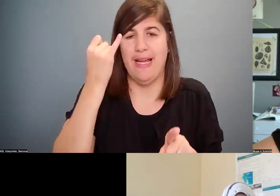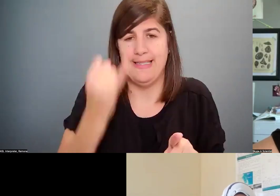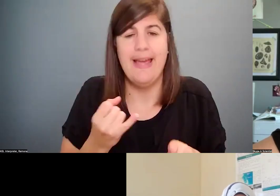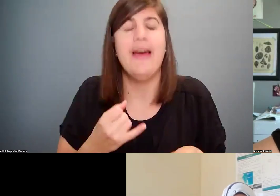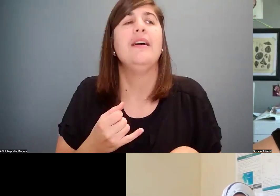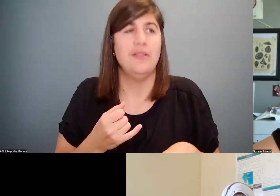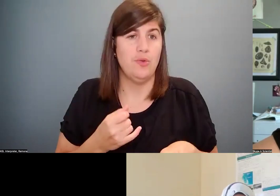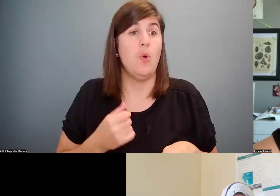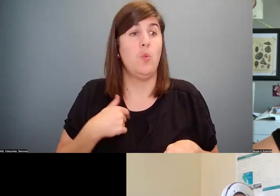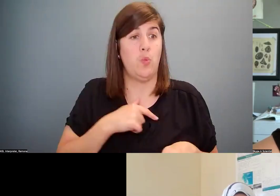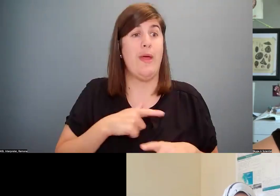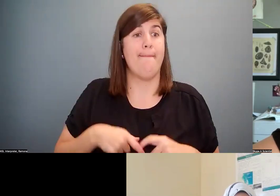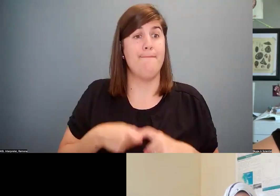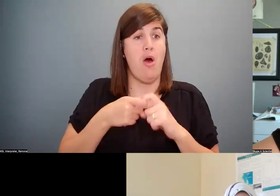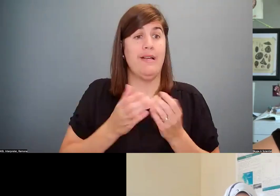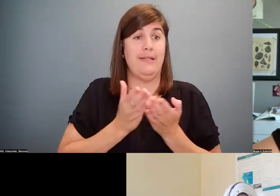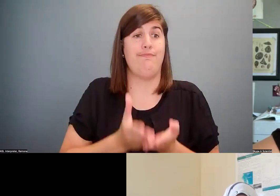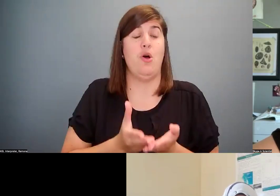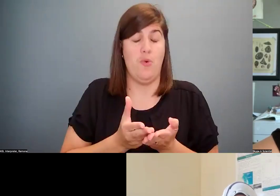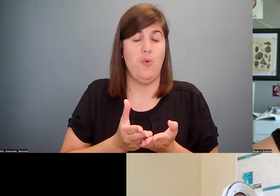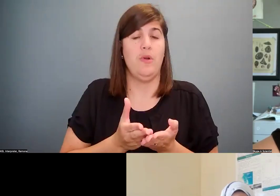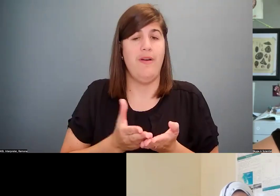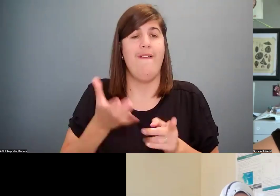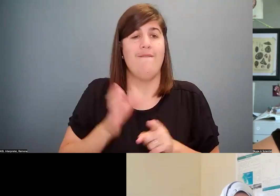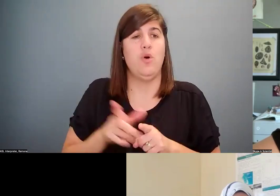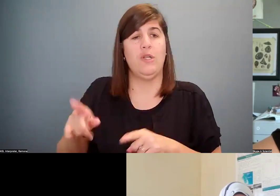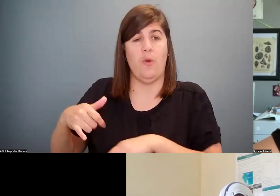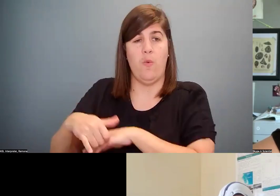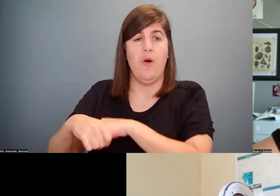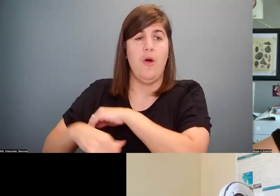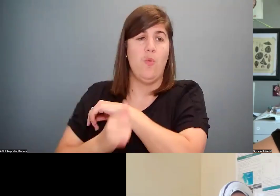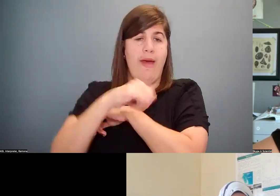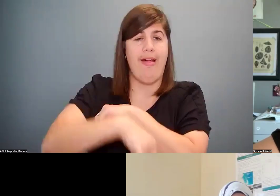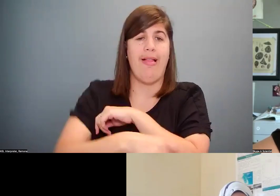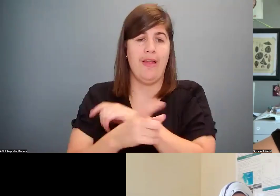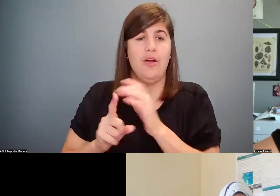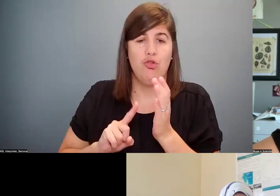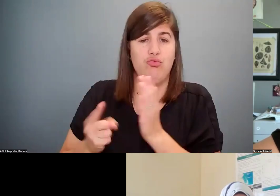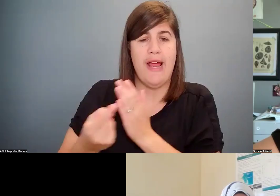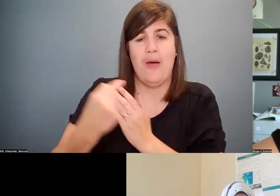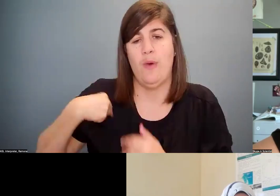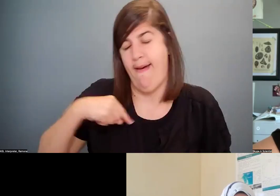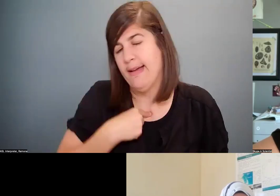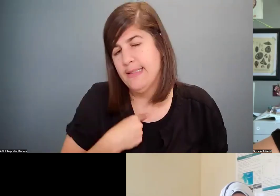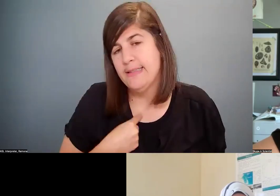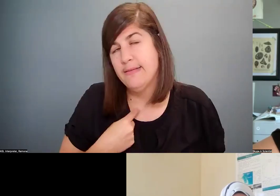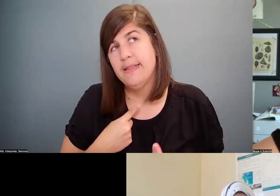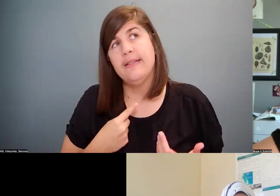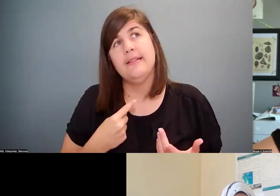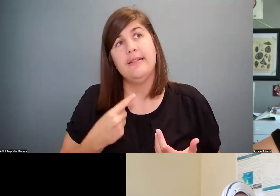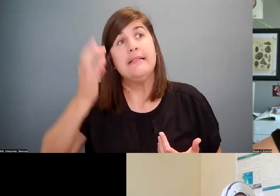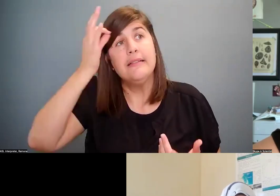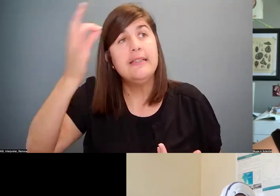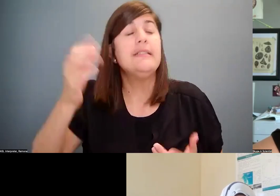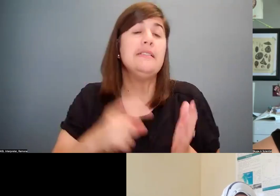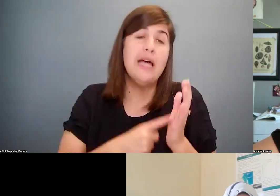navigate around us. So I wouldn't say we've had close calls, but it does happen where sometimes a boat can make